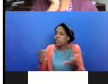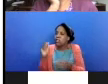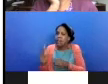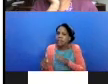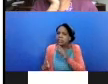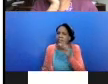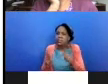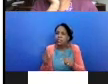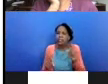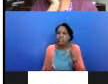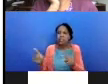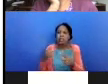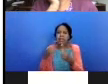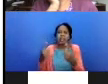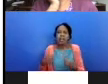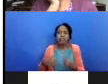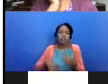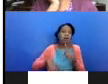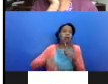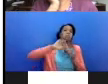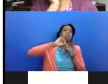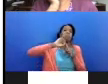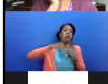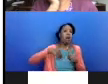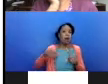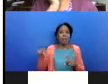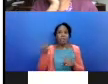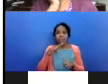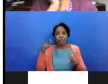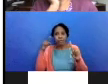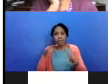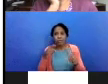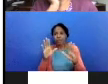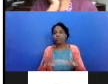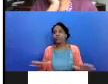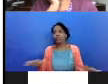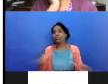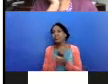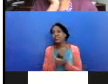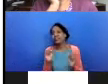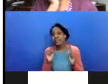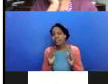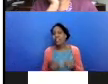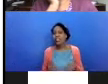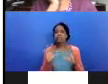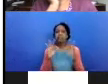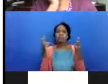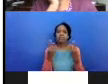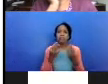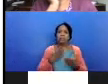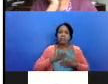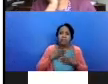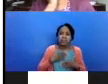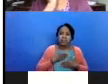that they want their kids to be successful, and that they want loving, caring relationships, and they want, and that they would be,